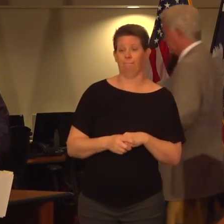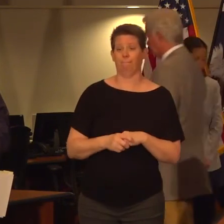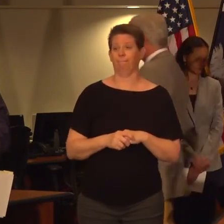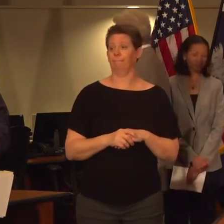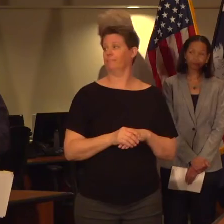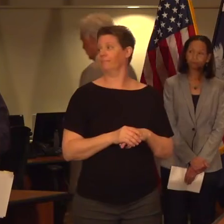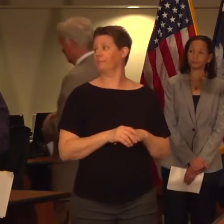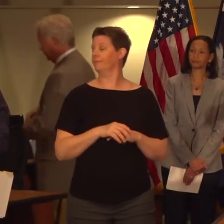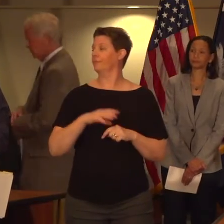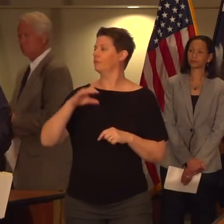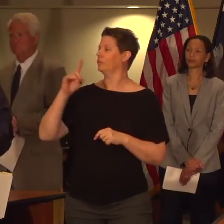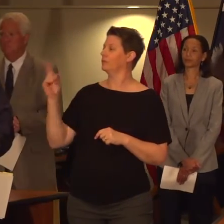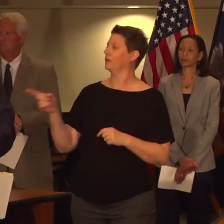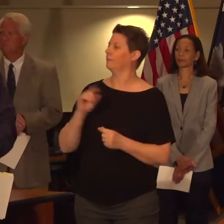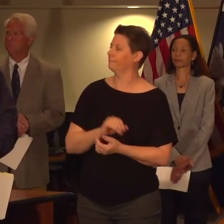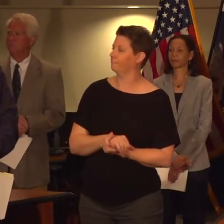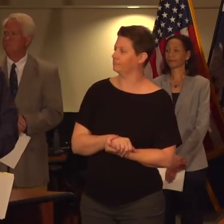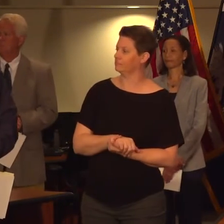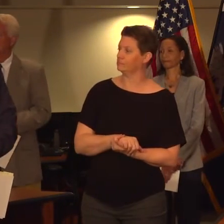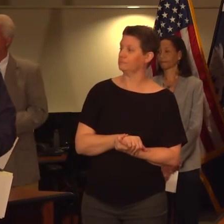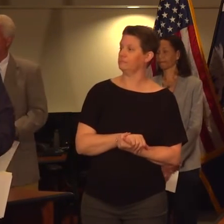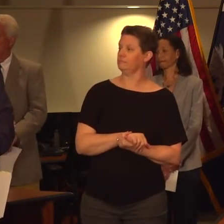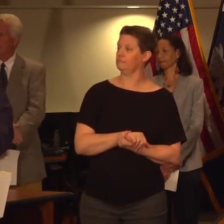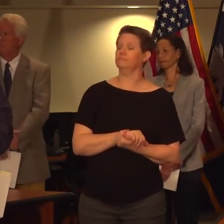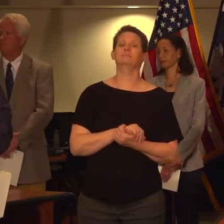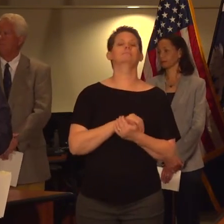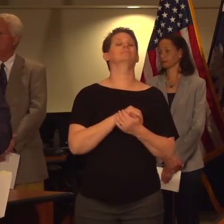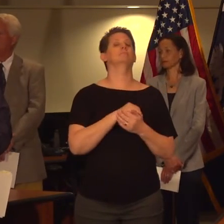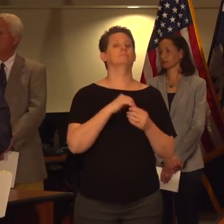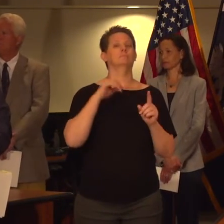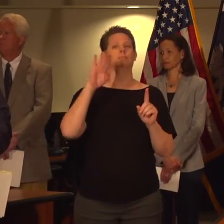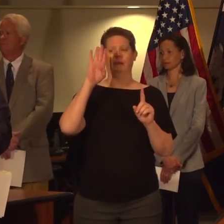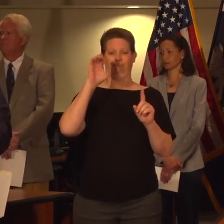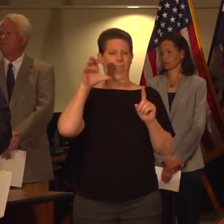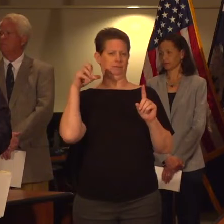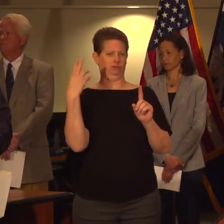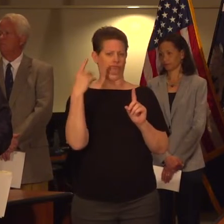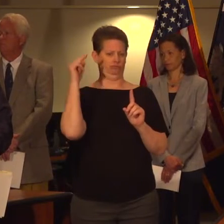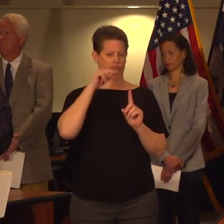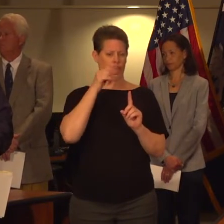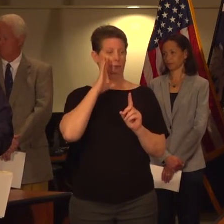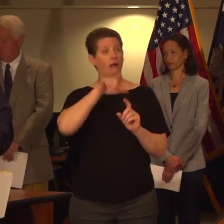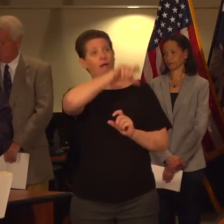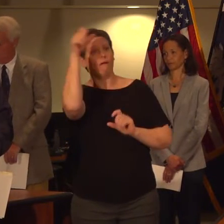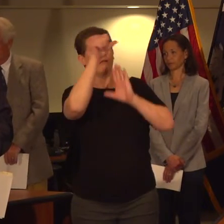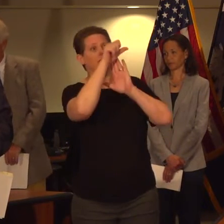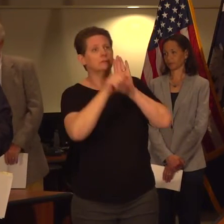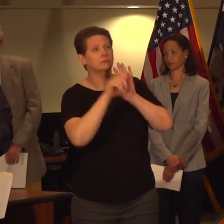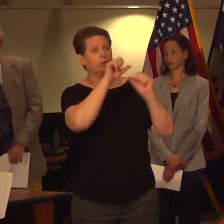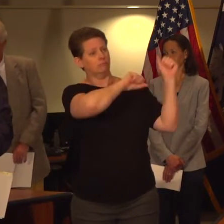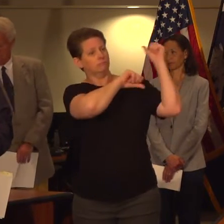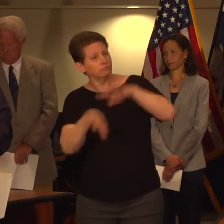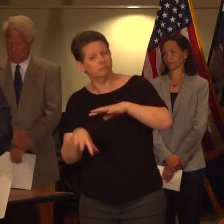Next question. Yes, sir. So I know with the beaches, the important thing, I know with a lot of people coming in, maybe from out of state, might want to come to the